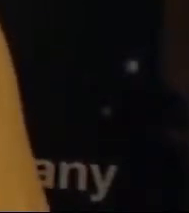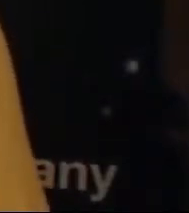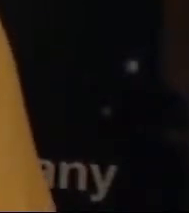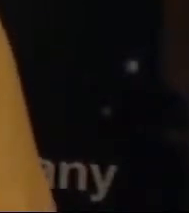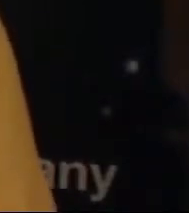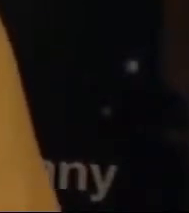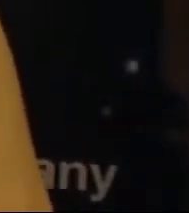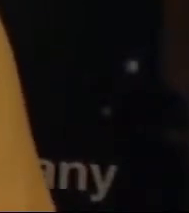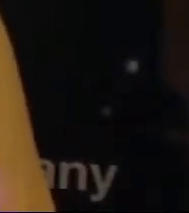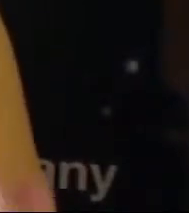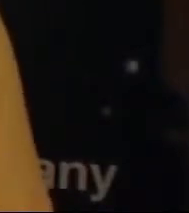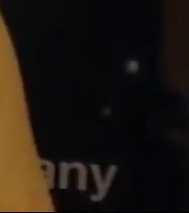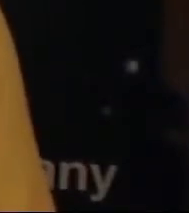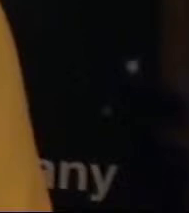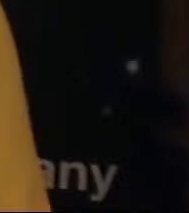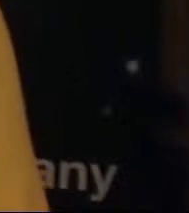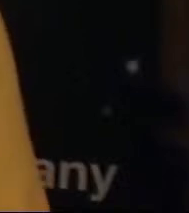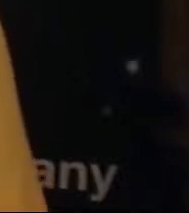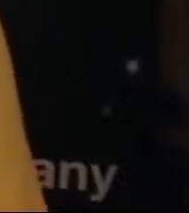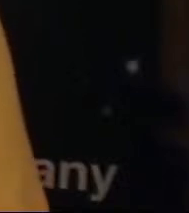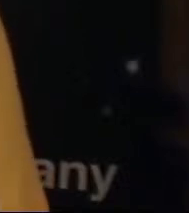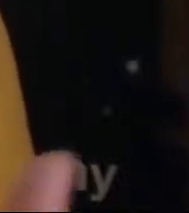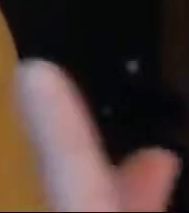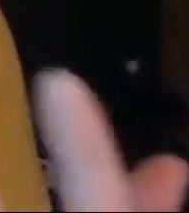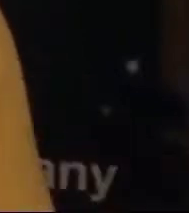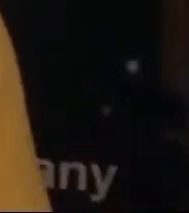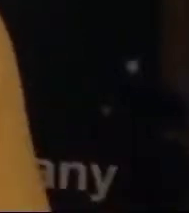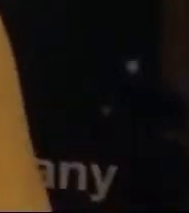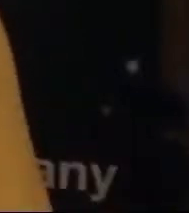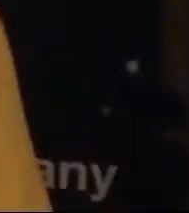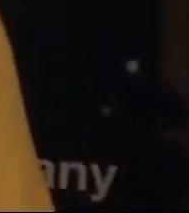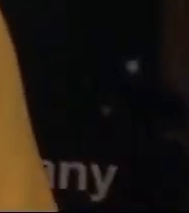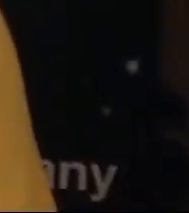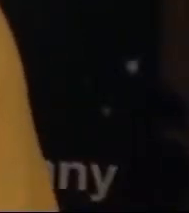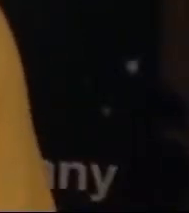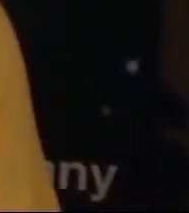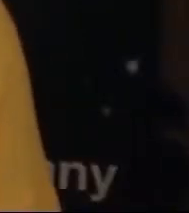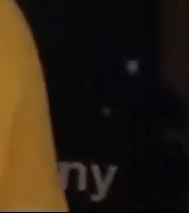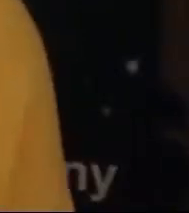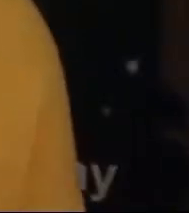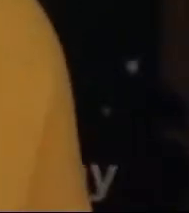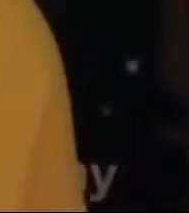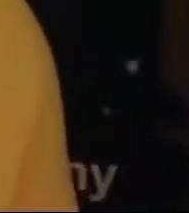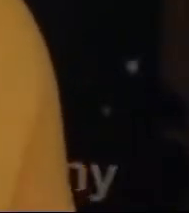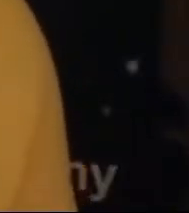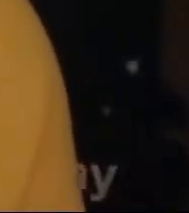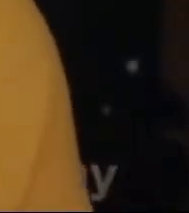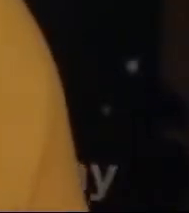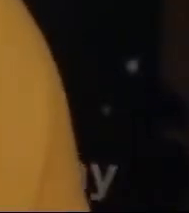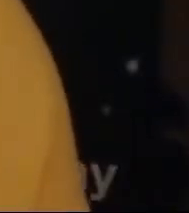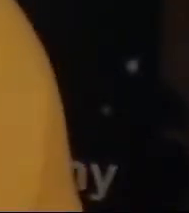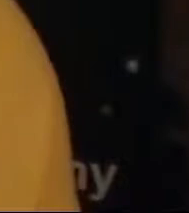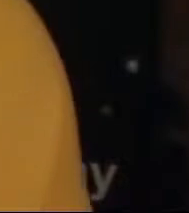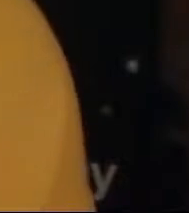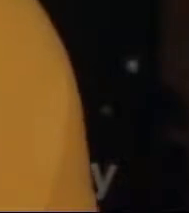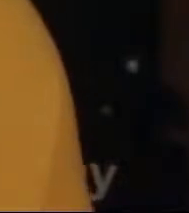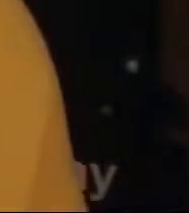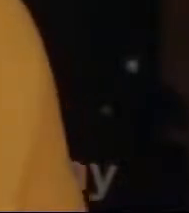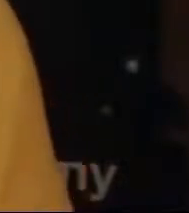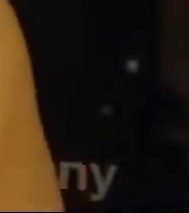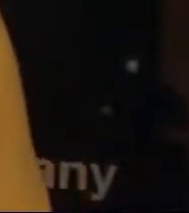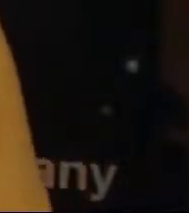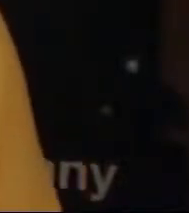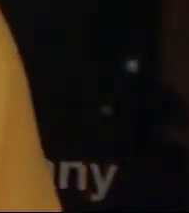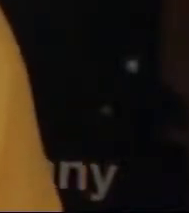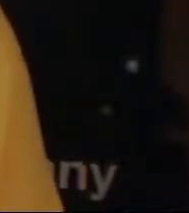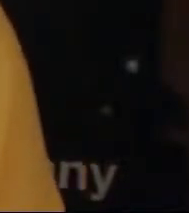progressed it. And so you've got involved in research, and that's a fantastic start to your